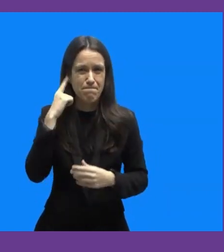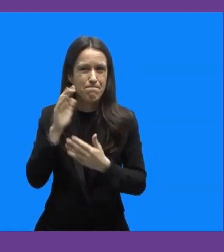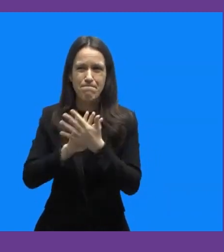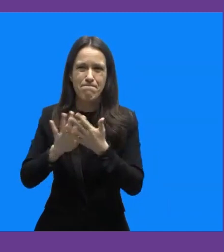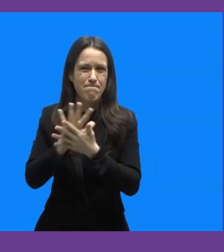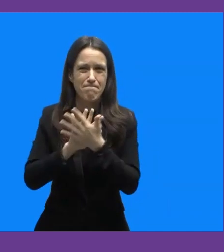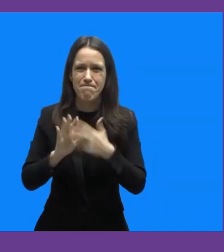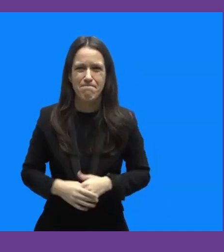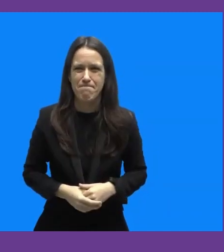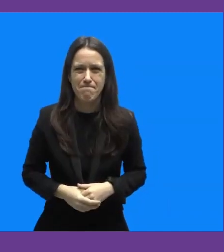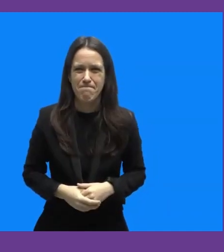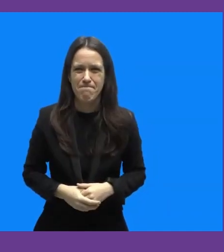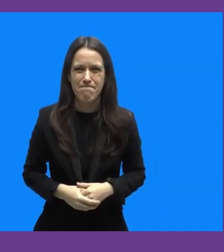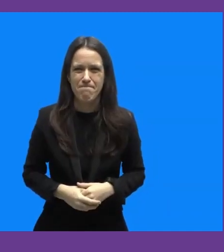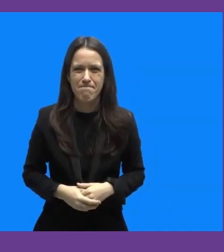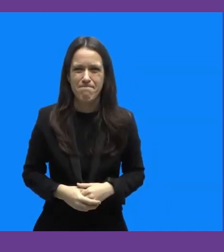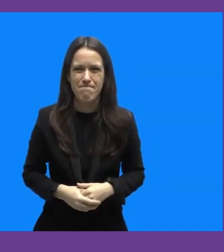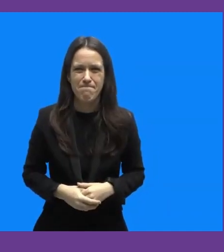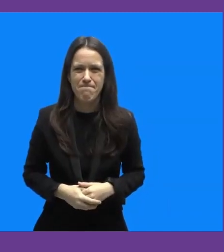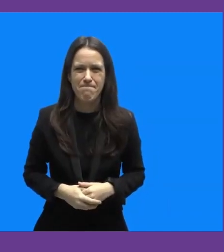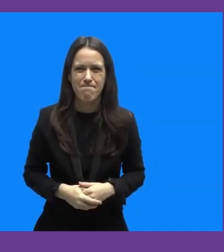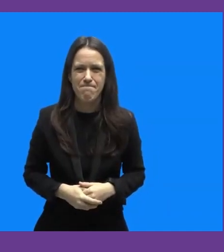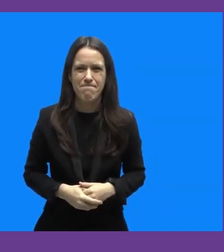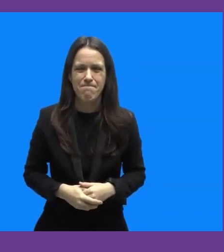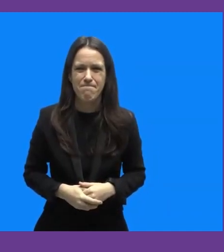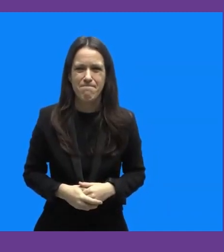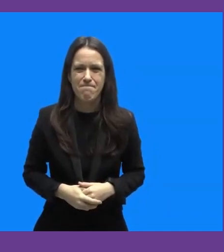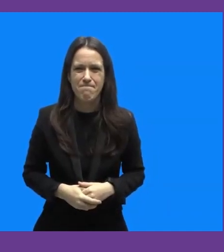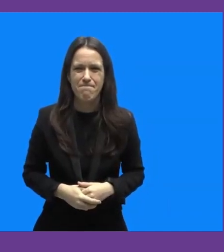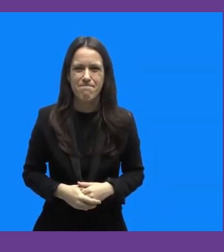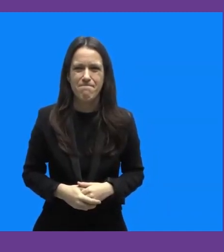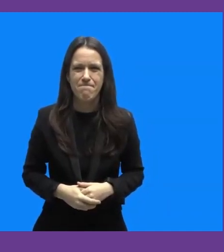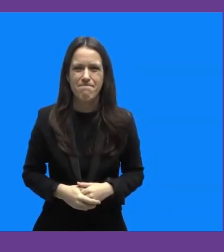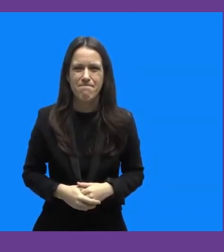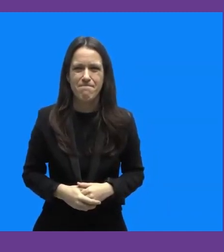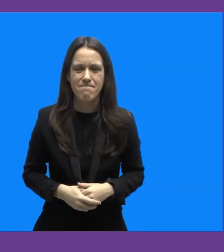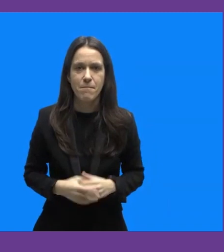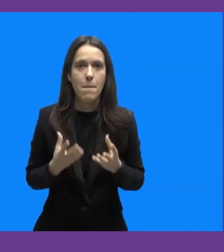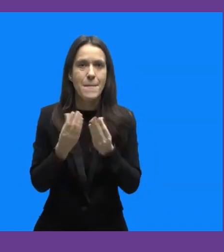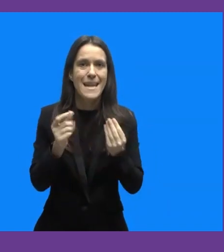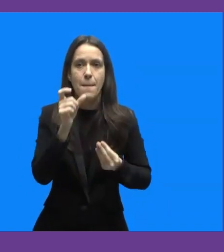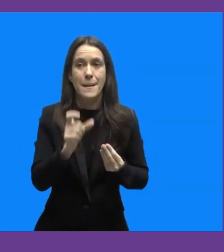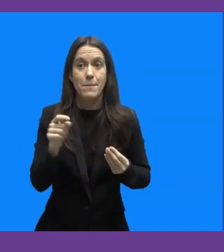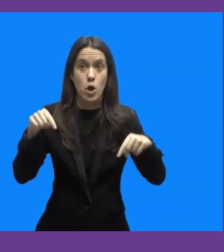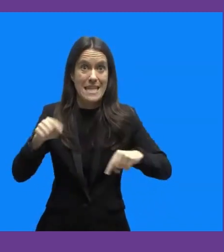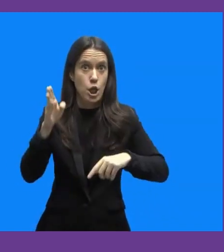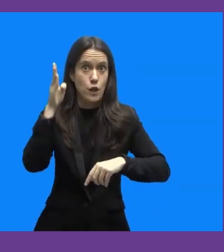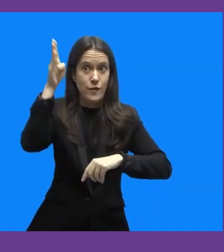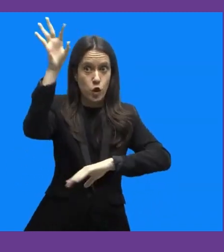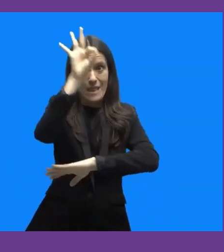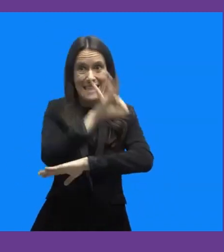So there are many people that are here are future designers, and one of the